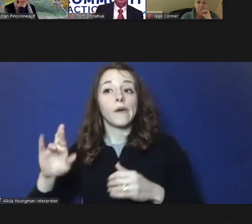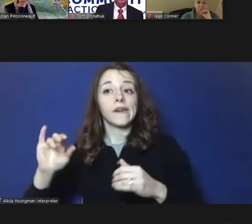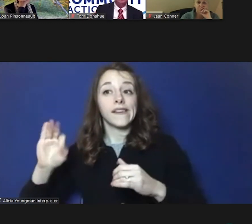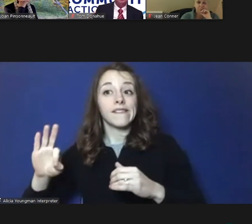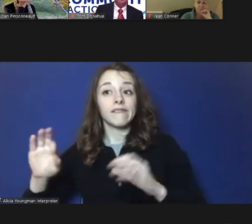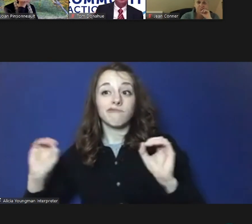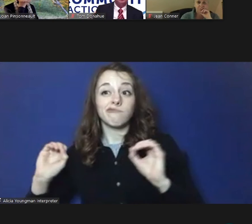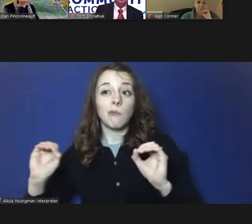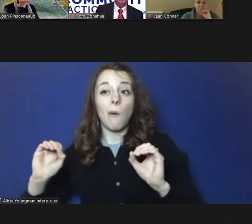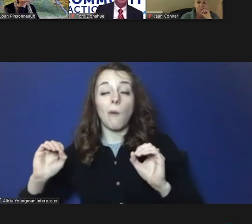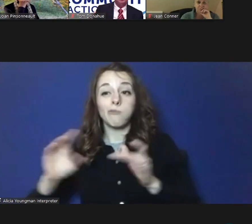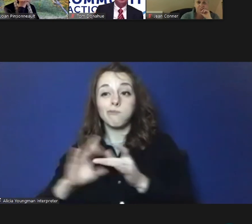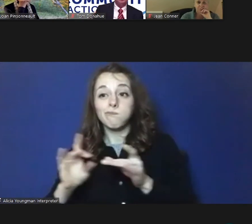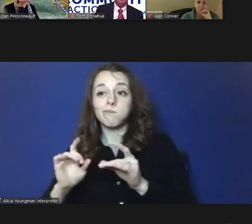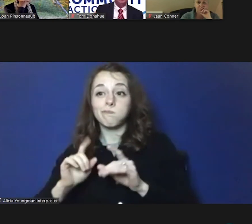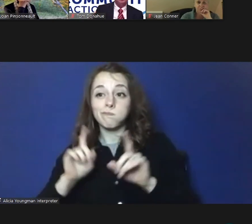that,